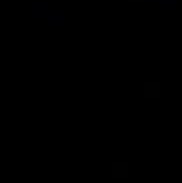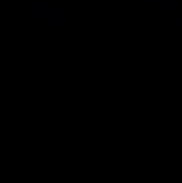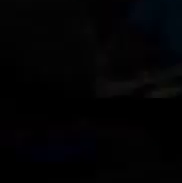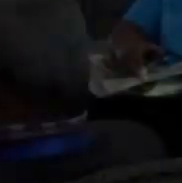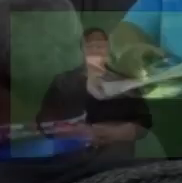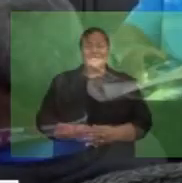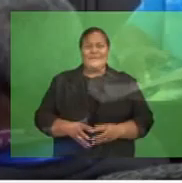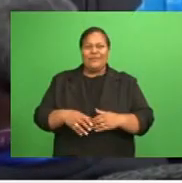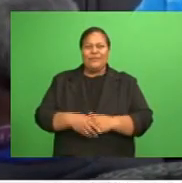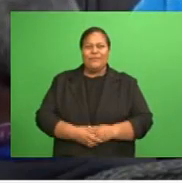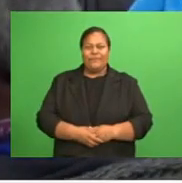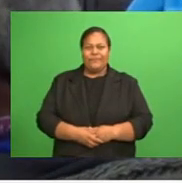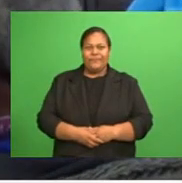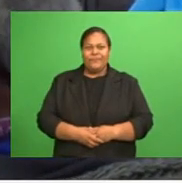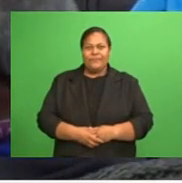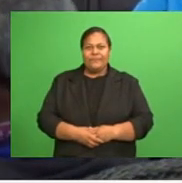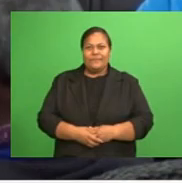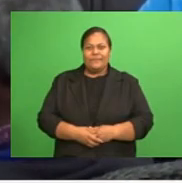hits.